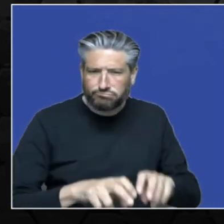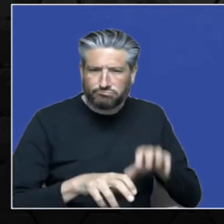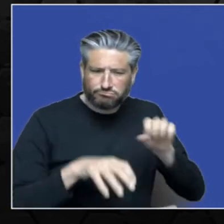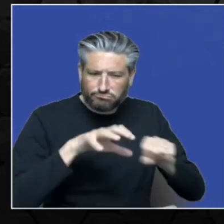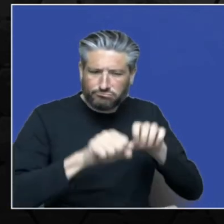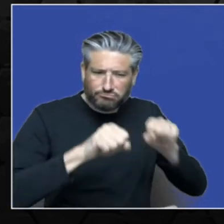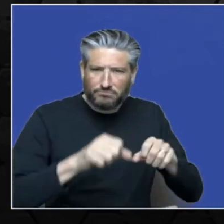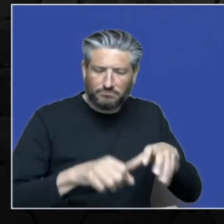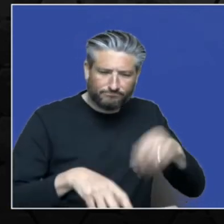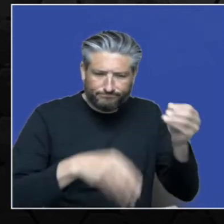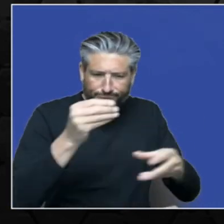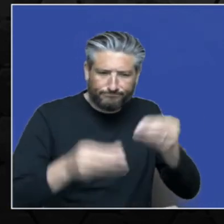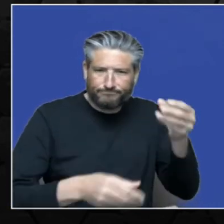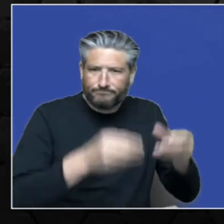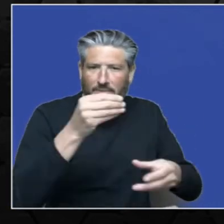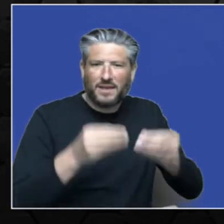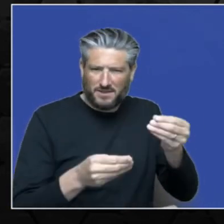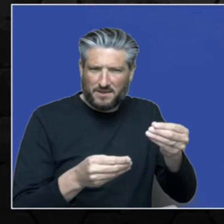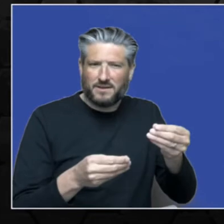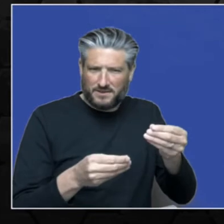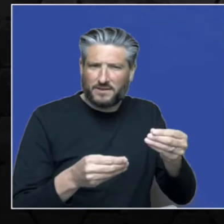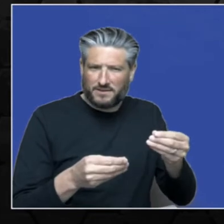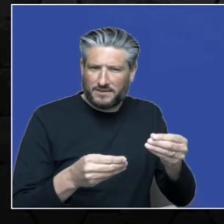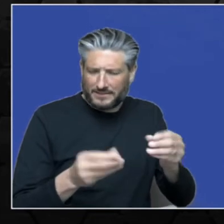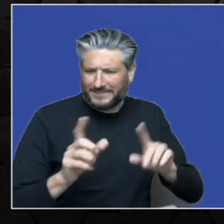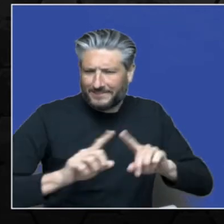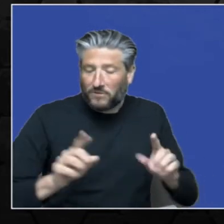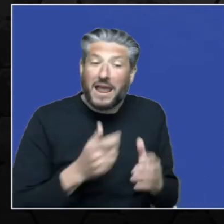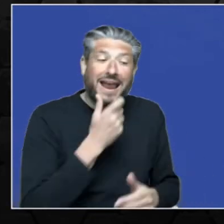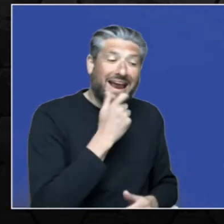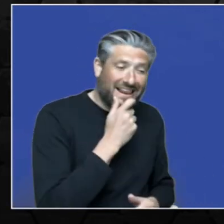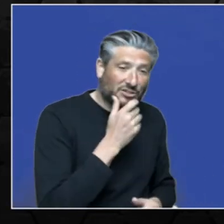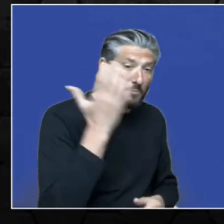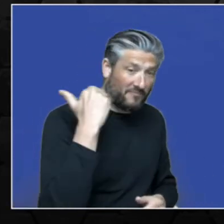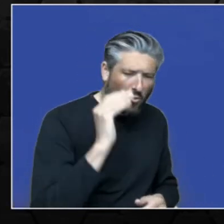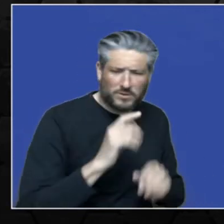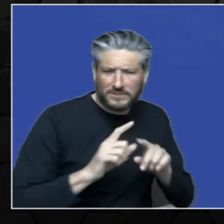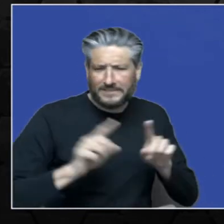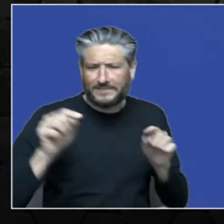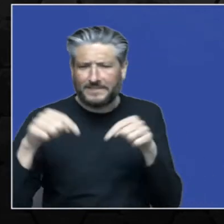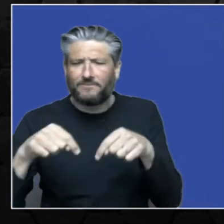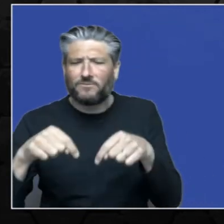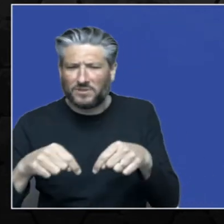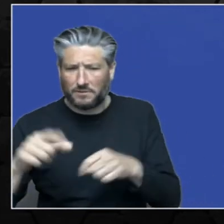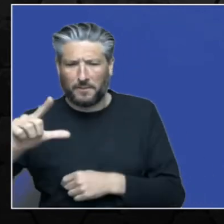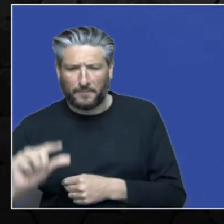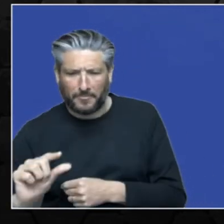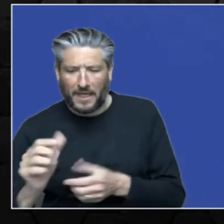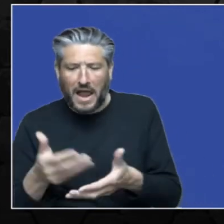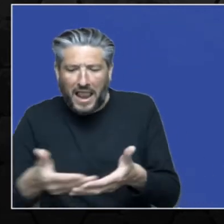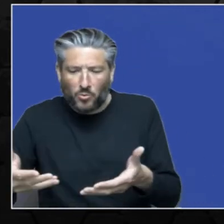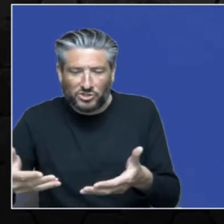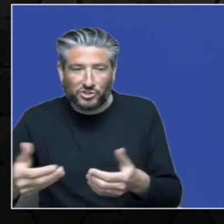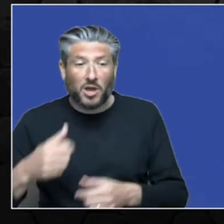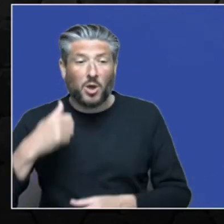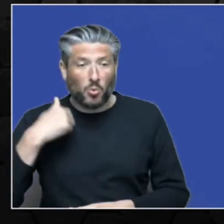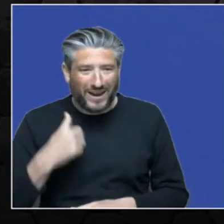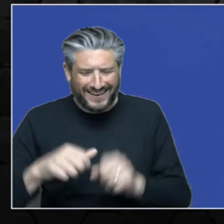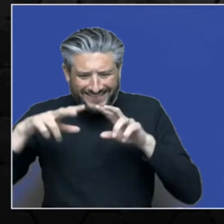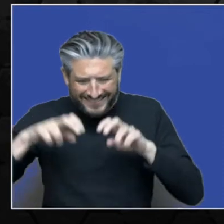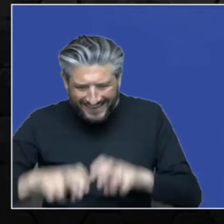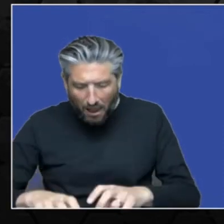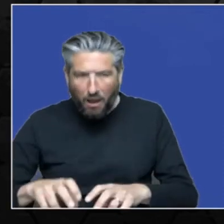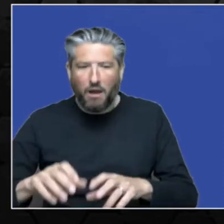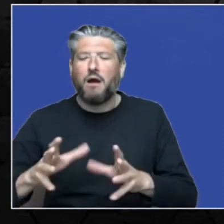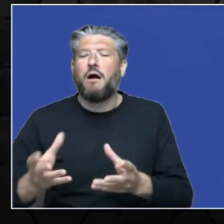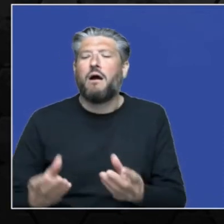for English. So we would be going through like building a model for these